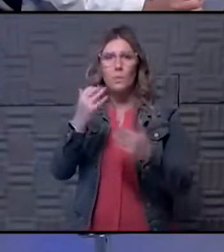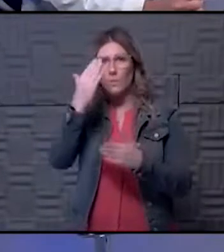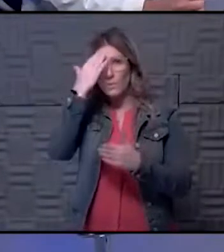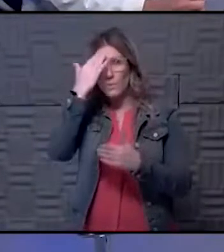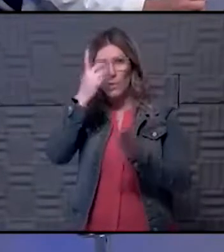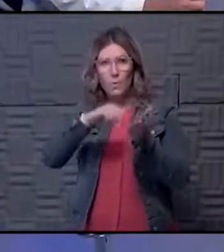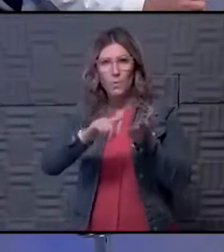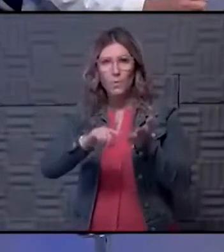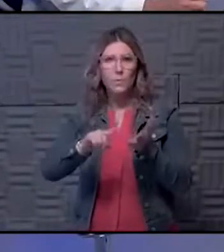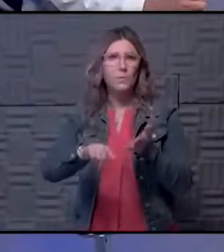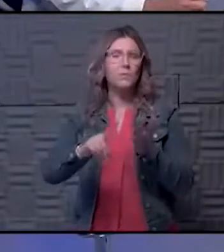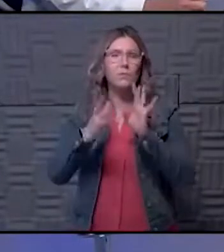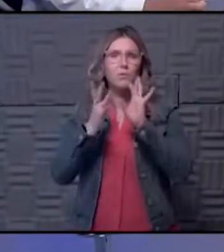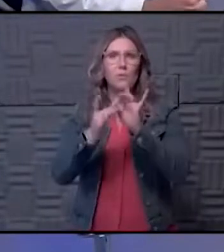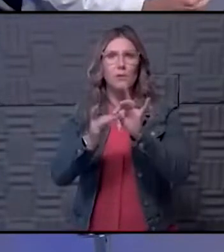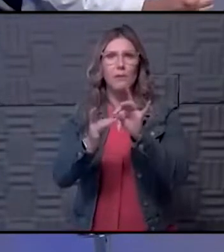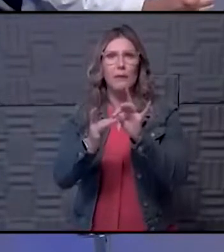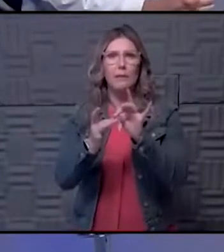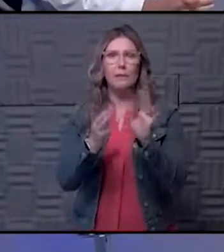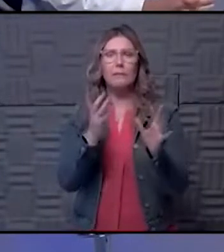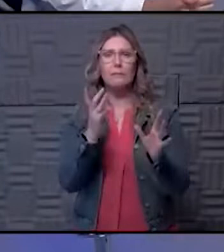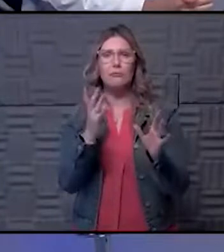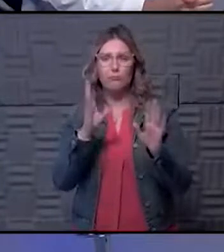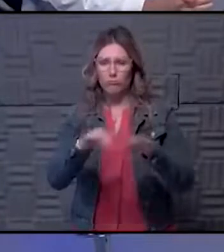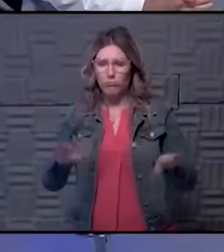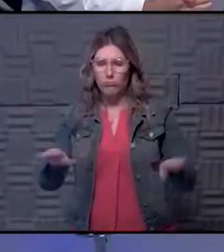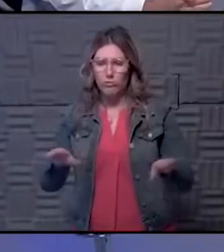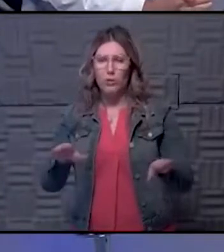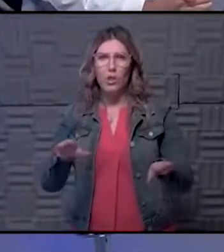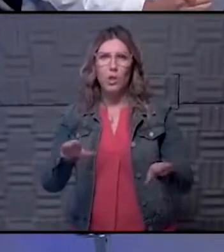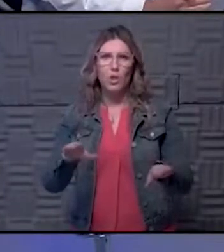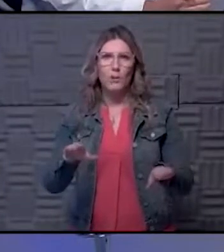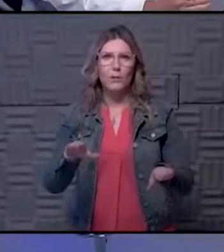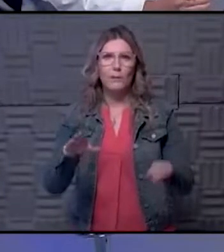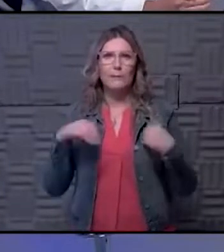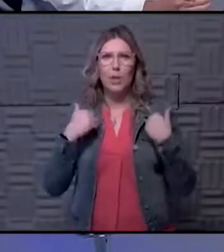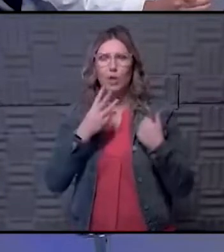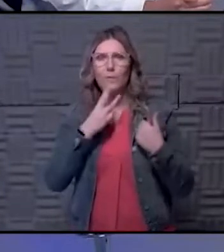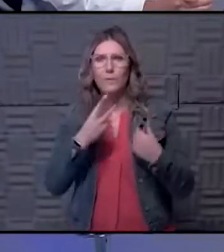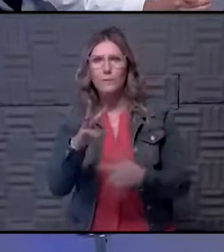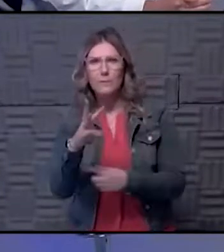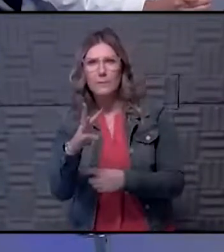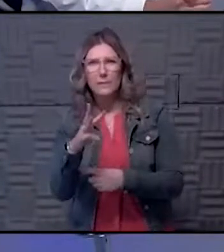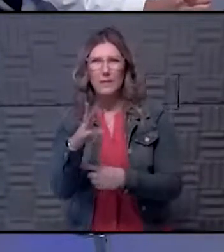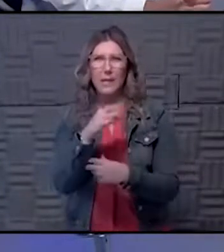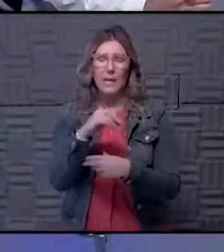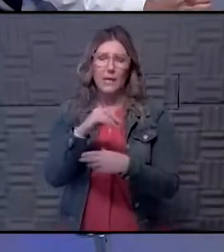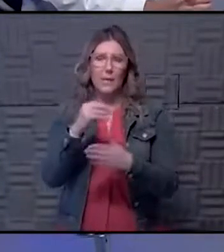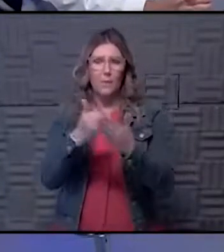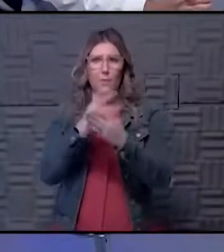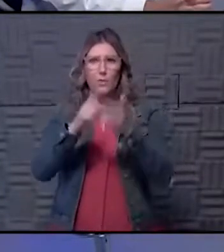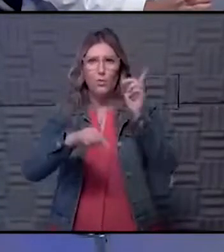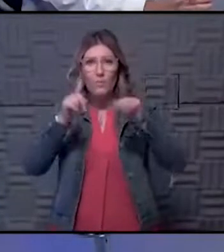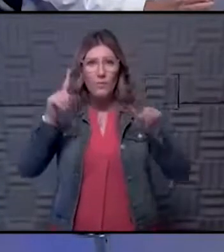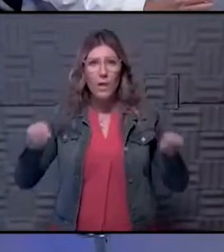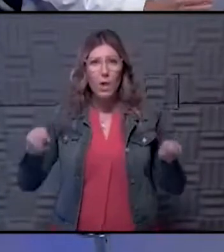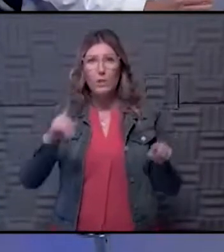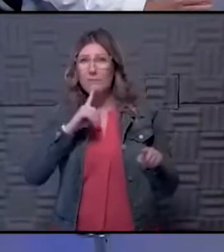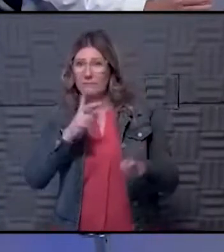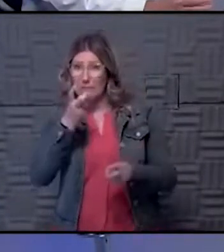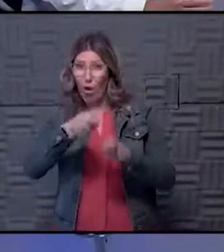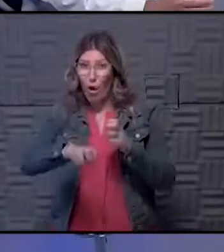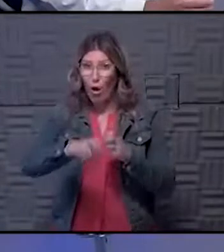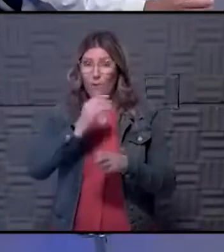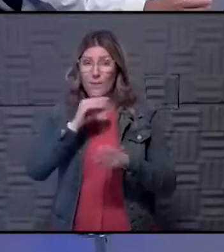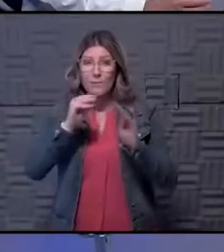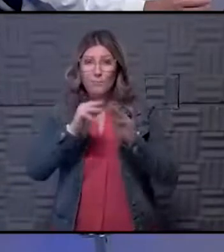on children under 16 and the new variants? Does the research show these variants have a harsher effects on this age group? Is it spreading